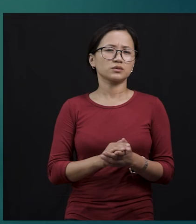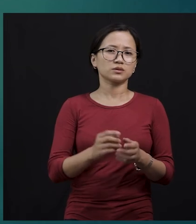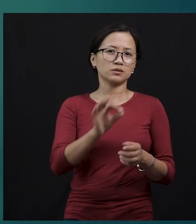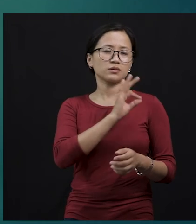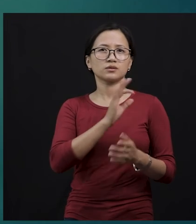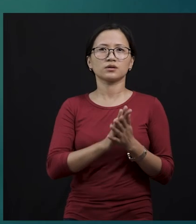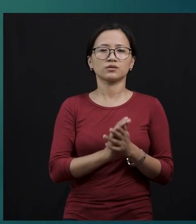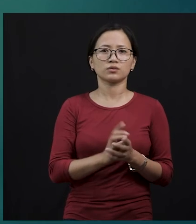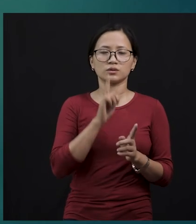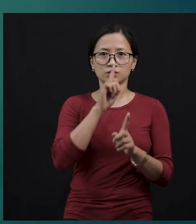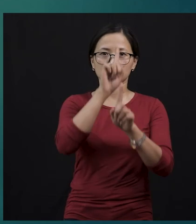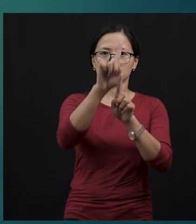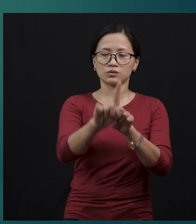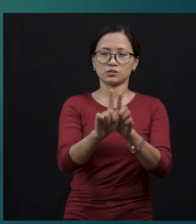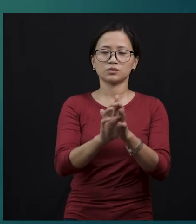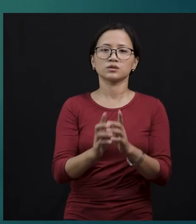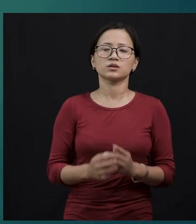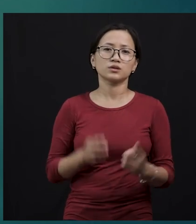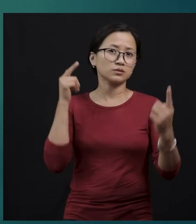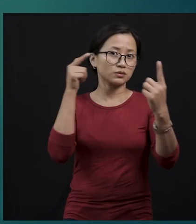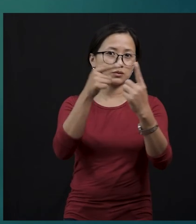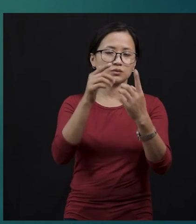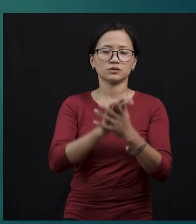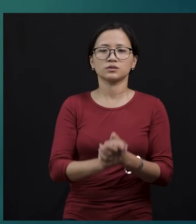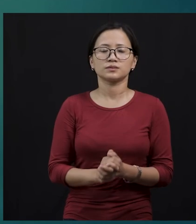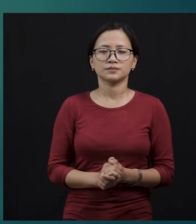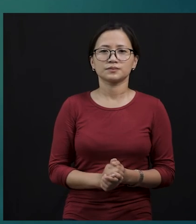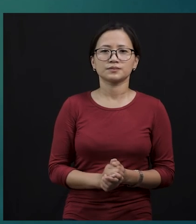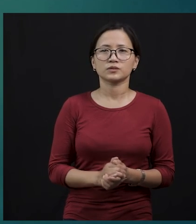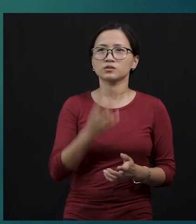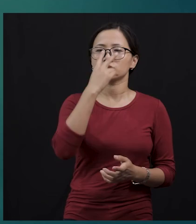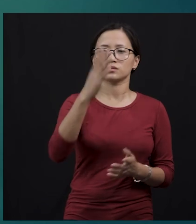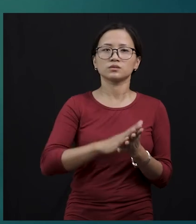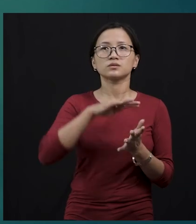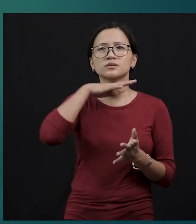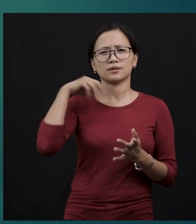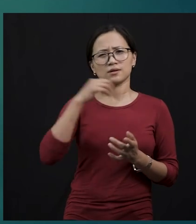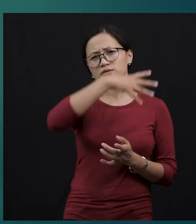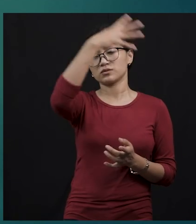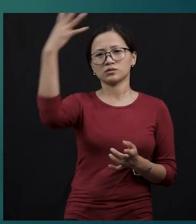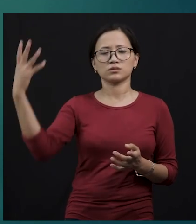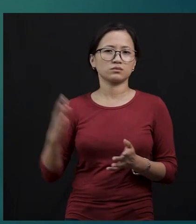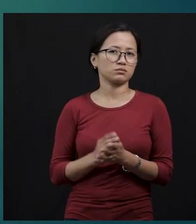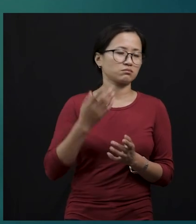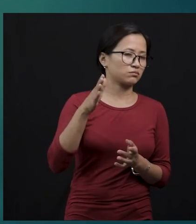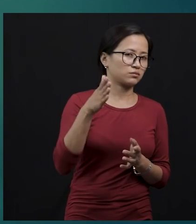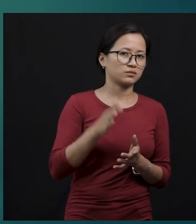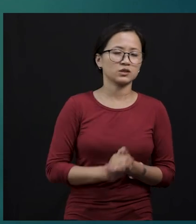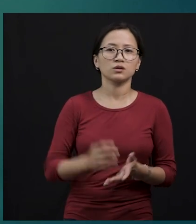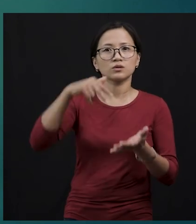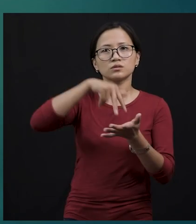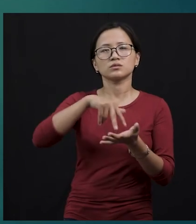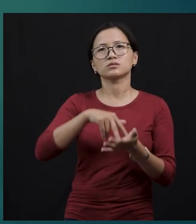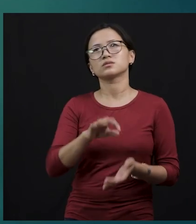towards it. Which will attract every eyes towards it, right? Because when you see a rainbow, you just don't ignore it and go. You will stand